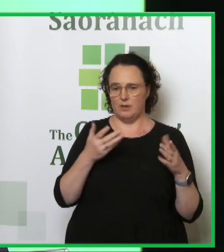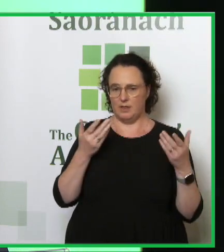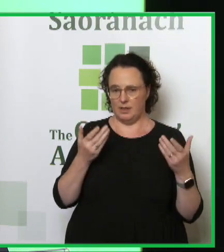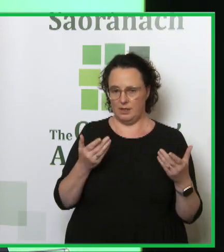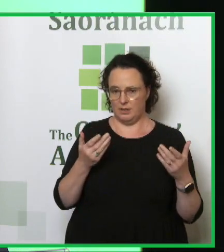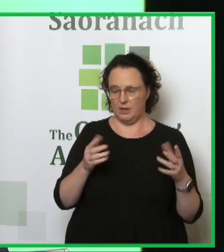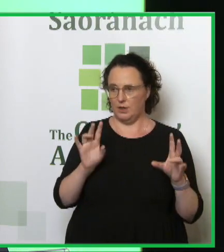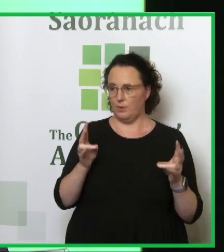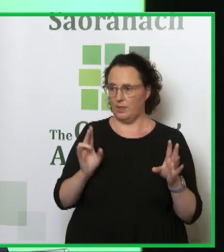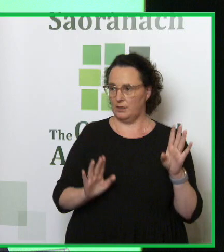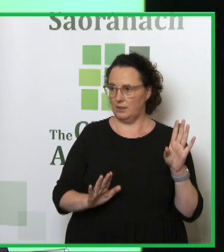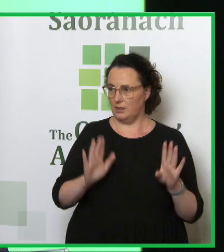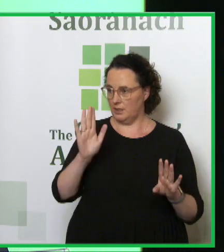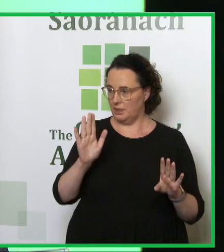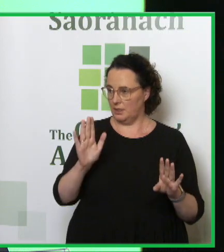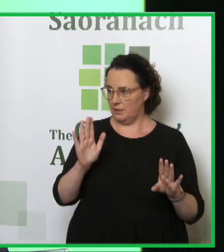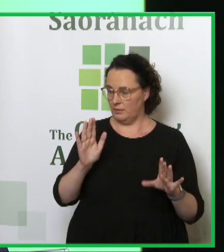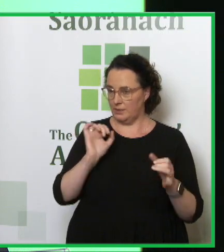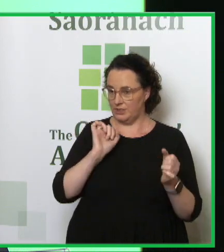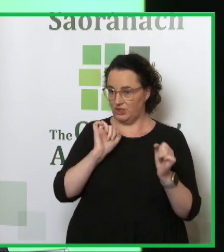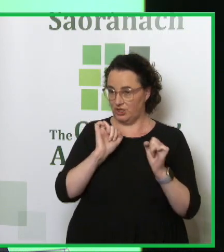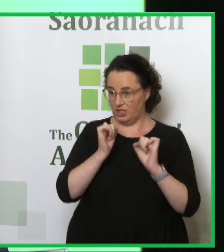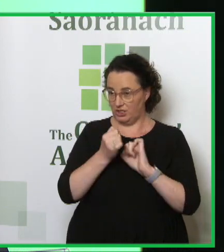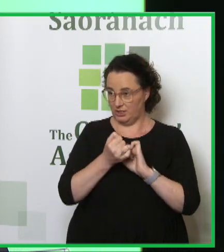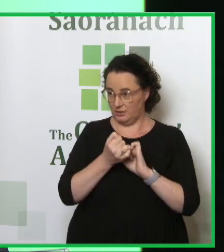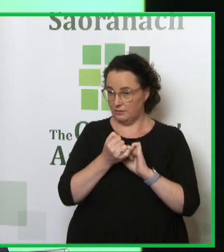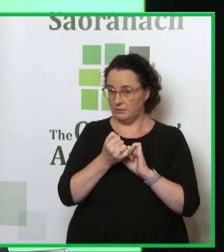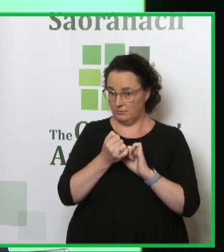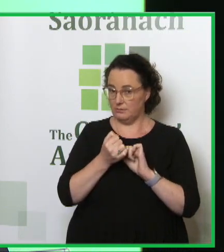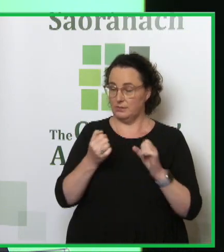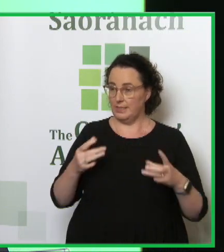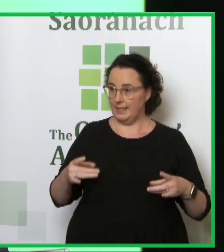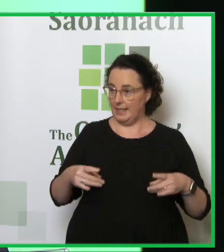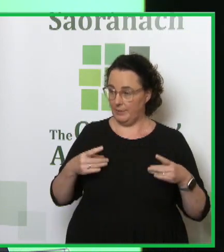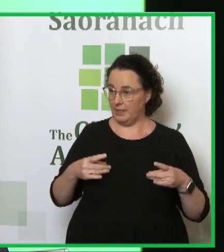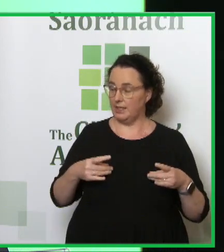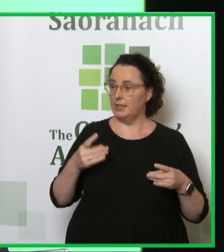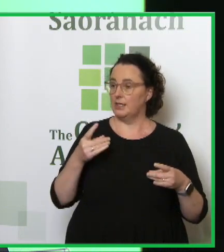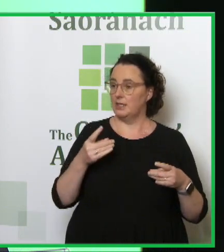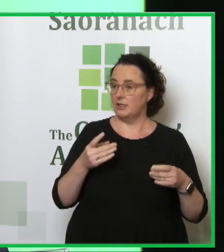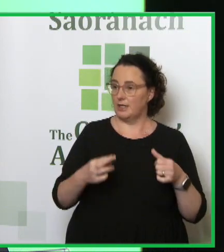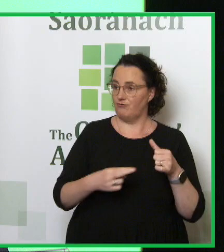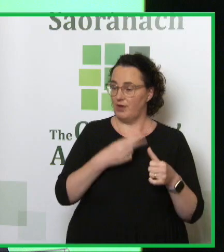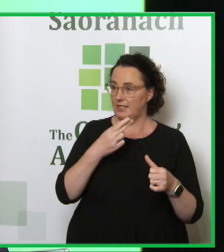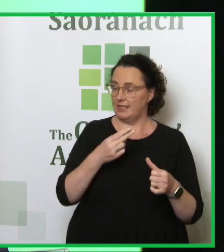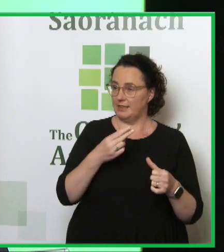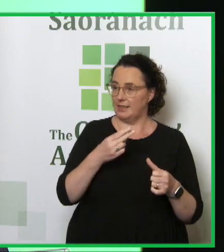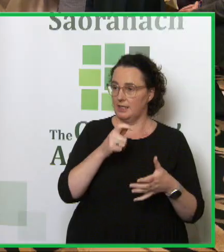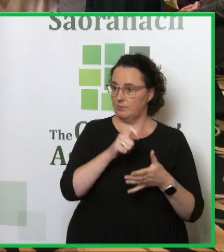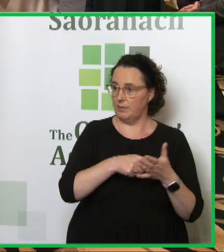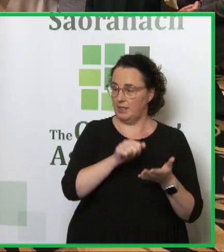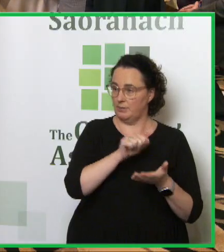to quick show of hands. Everybody, with the change that we've made here in real time, if everybody's happy that we will get that ballot paper ready for you now for ballot paper